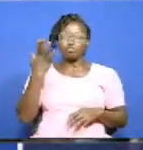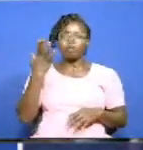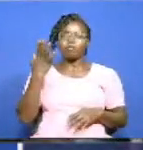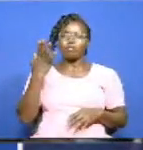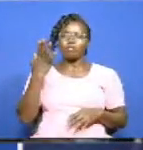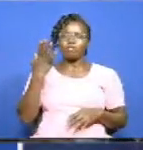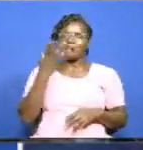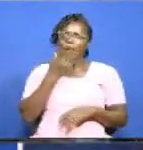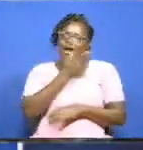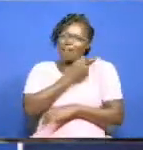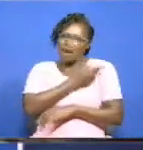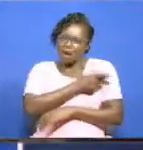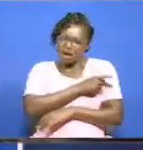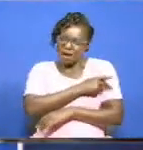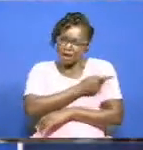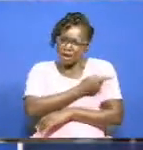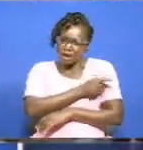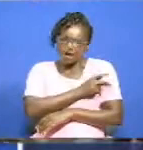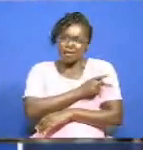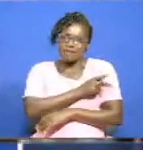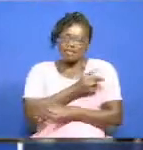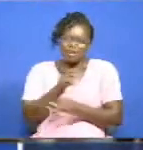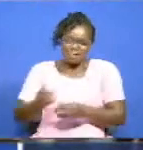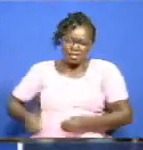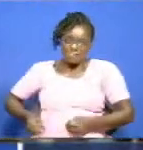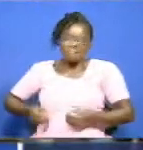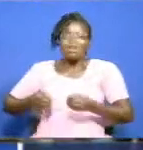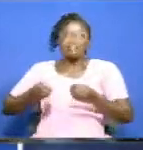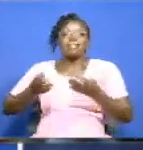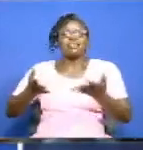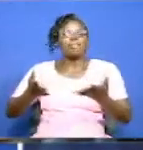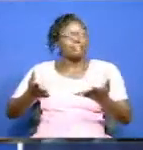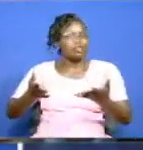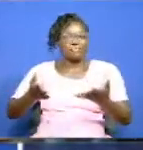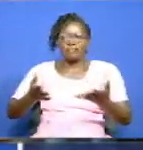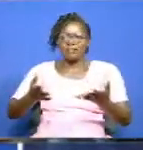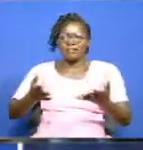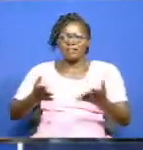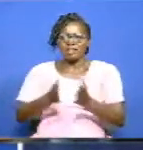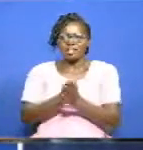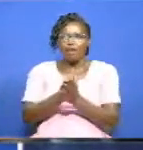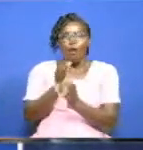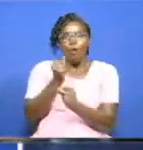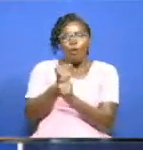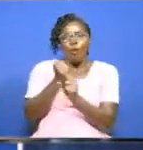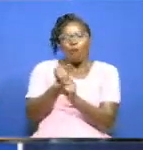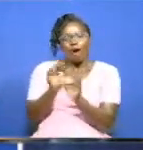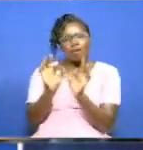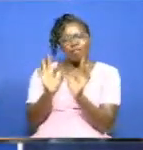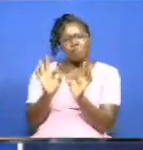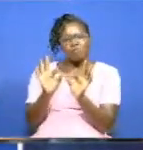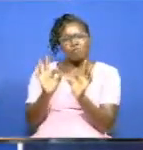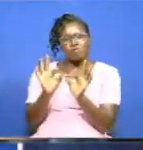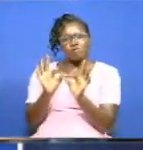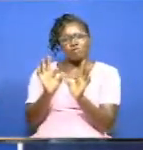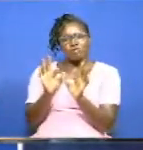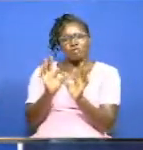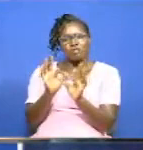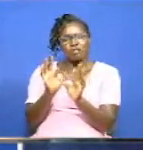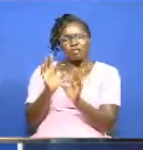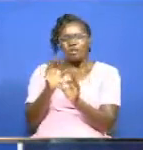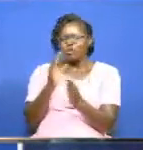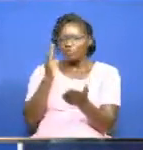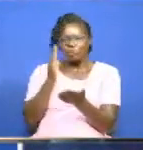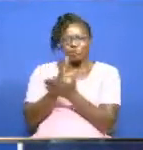so kind, so generous. The diligent worker, we shall surely miss Betty.